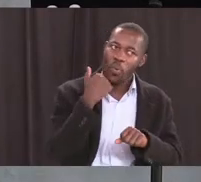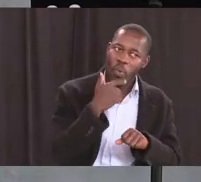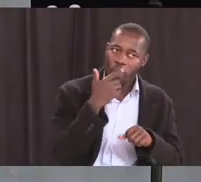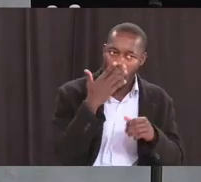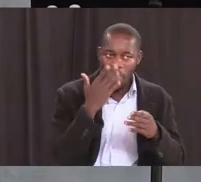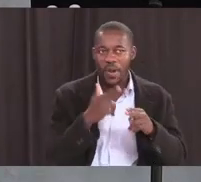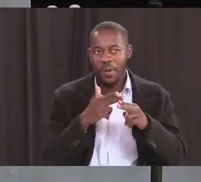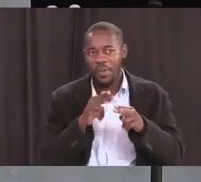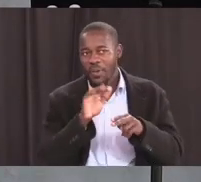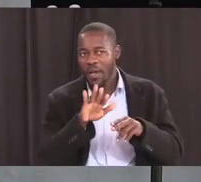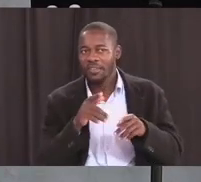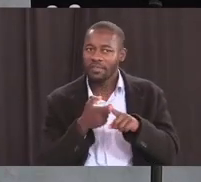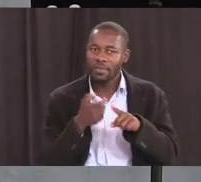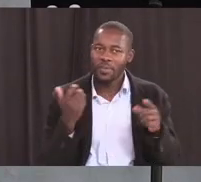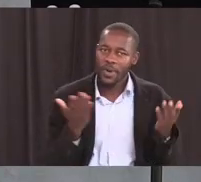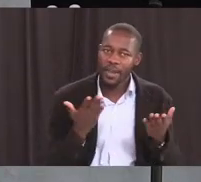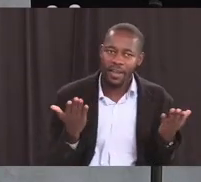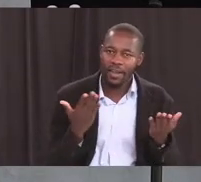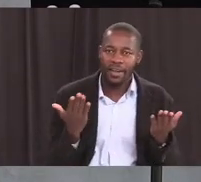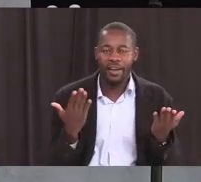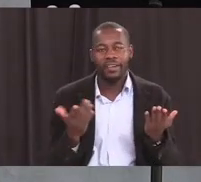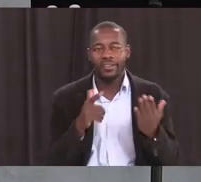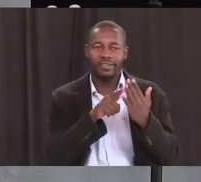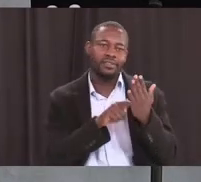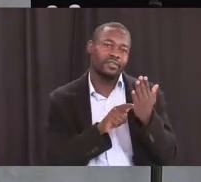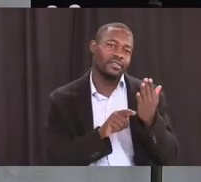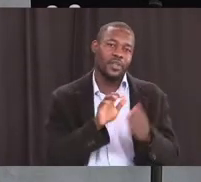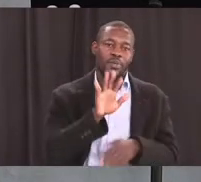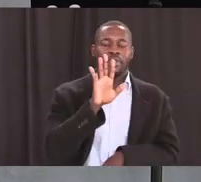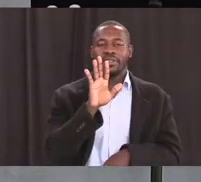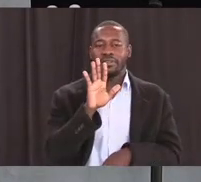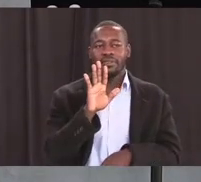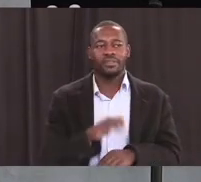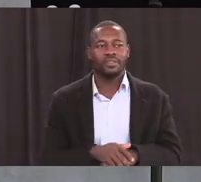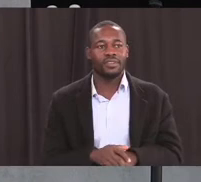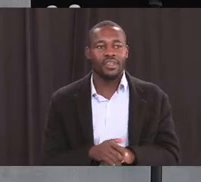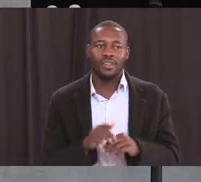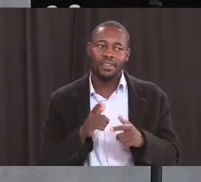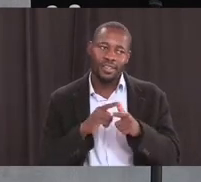know you better and also get in touch with you during the week.